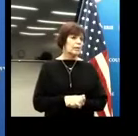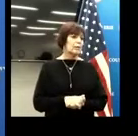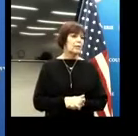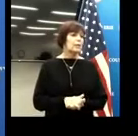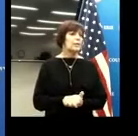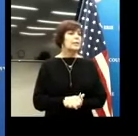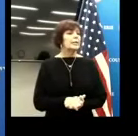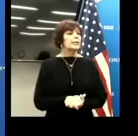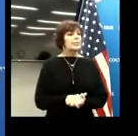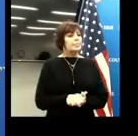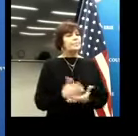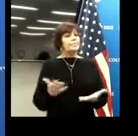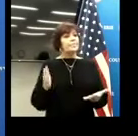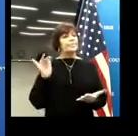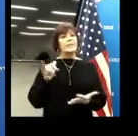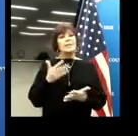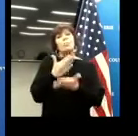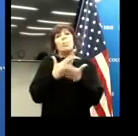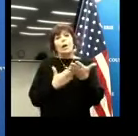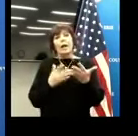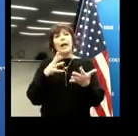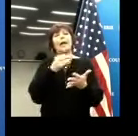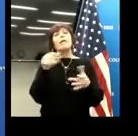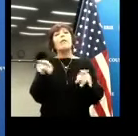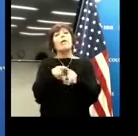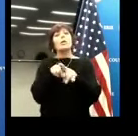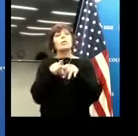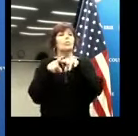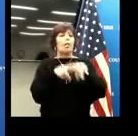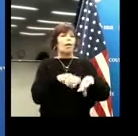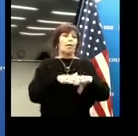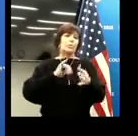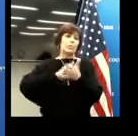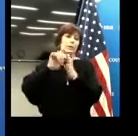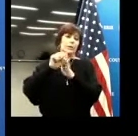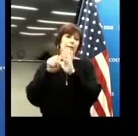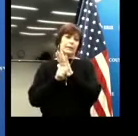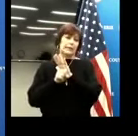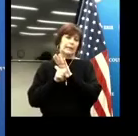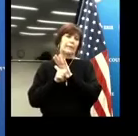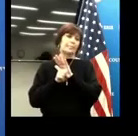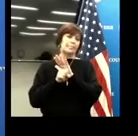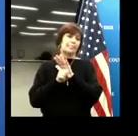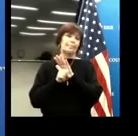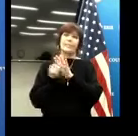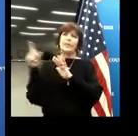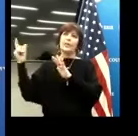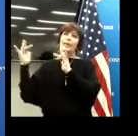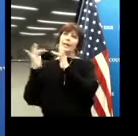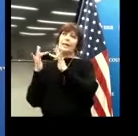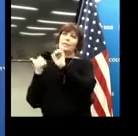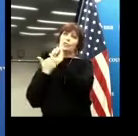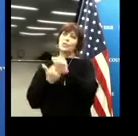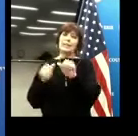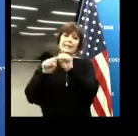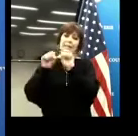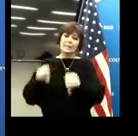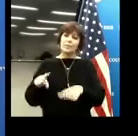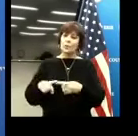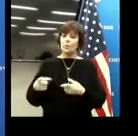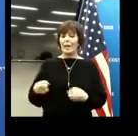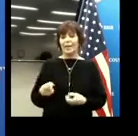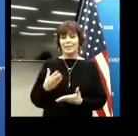home. That is all part of it. And we're also relying on New York State and the CompCare contact tracing system to handle some of our